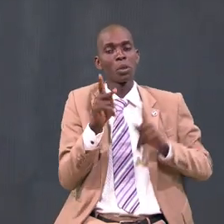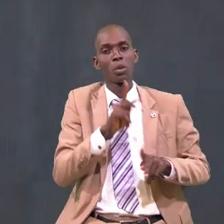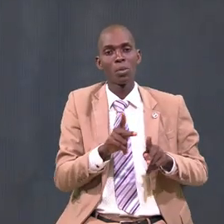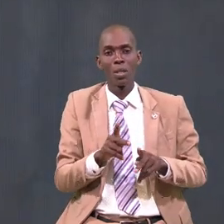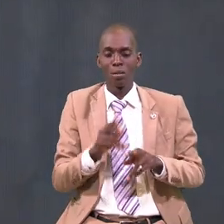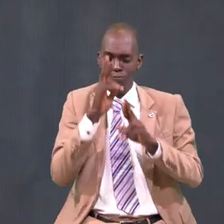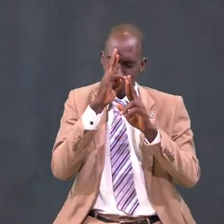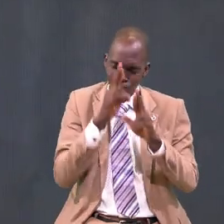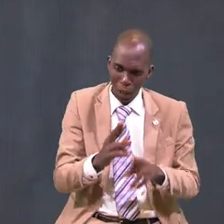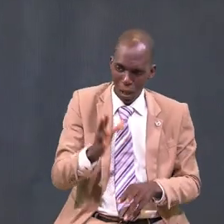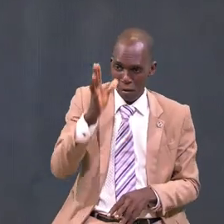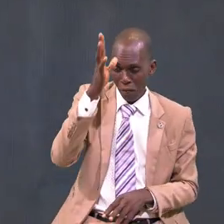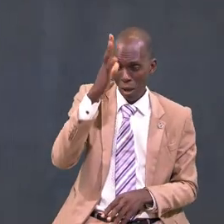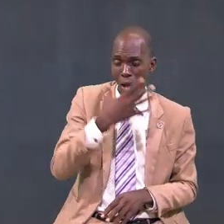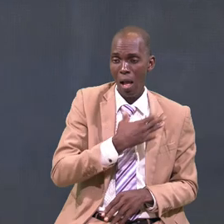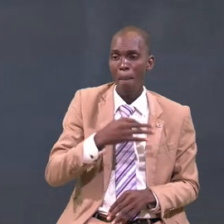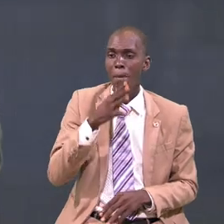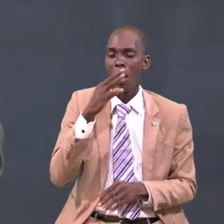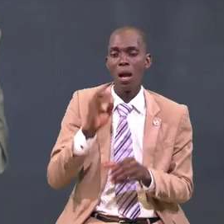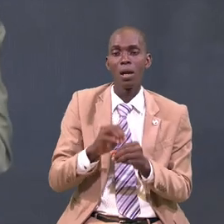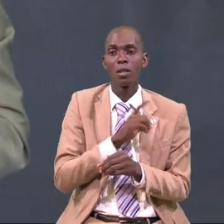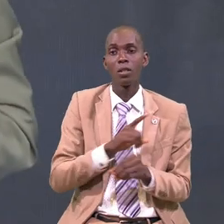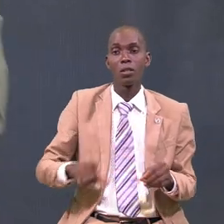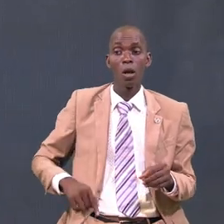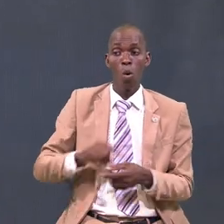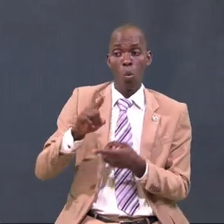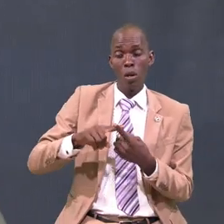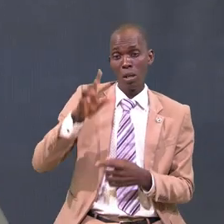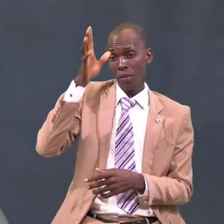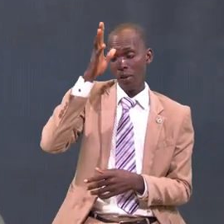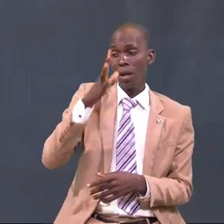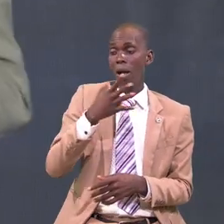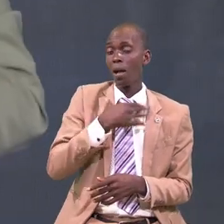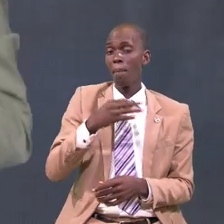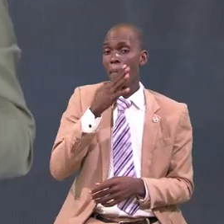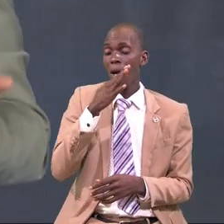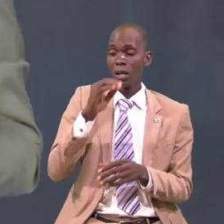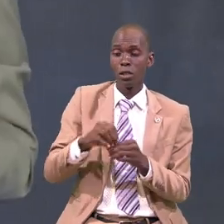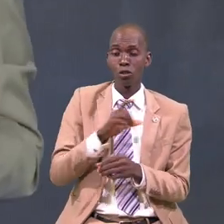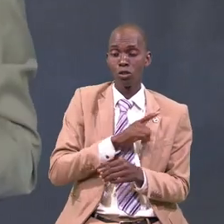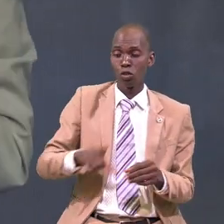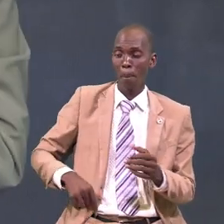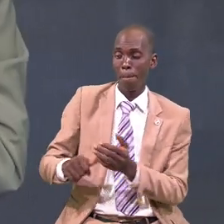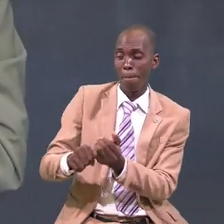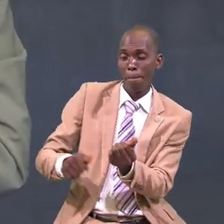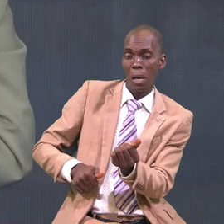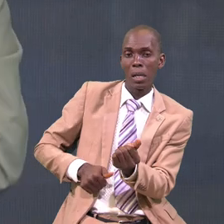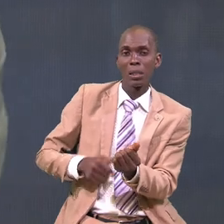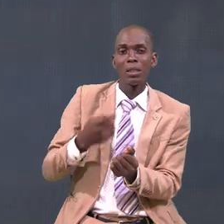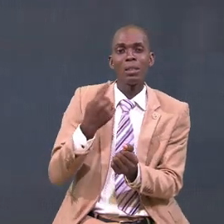Lord. And when they are backsliding, the preachers, the Nathans of today, they cannot talk.